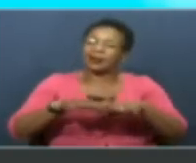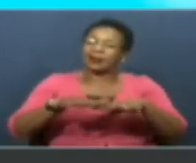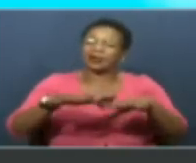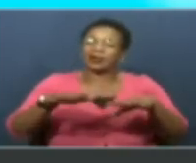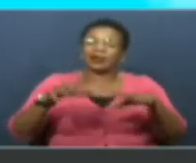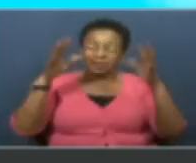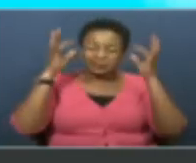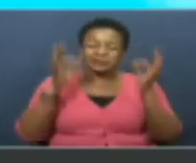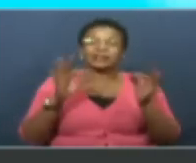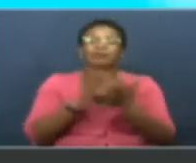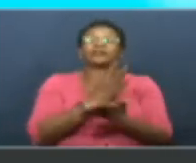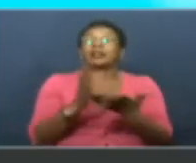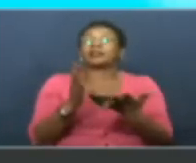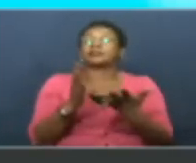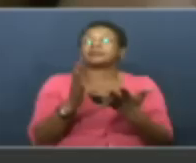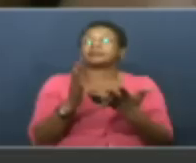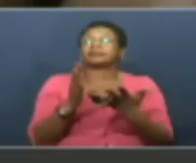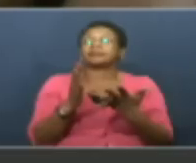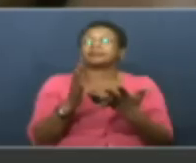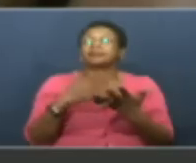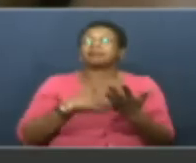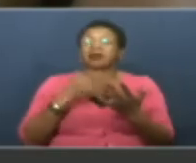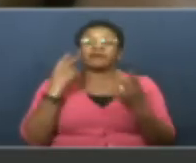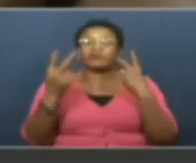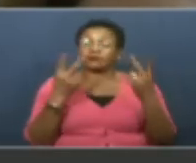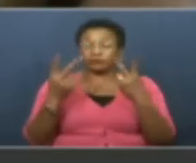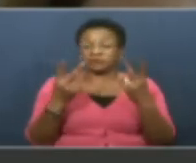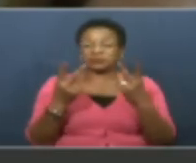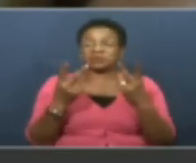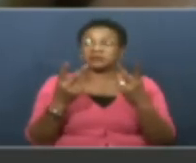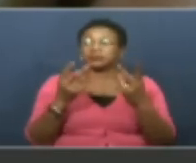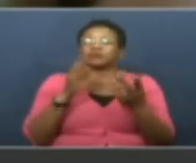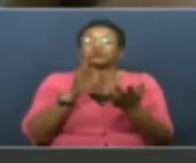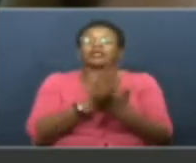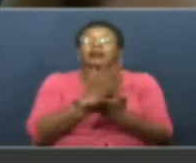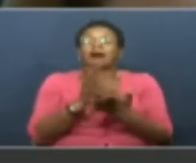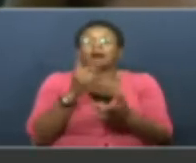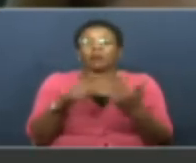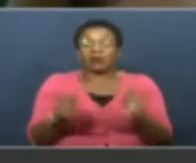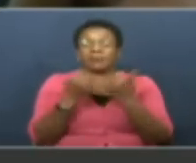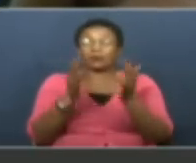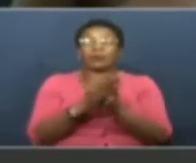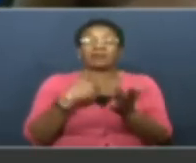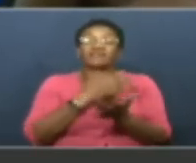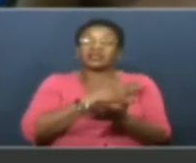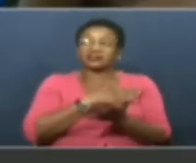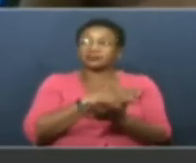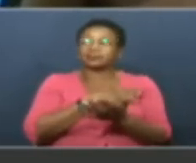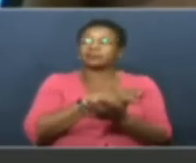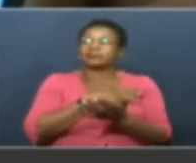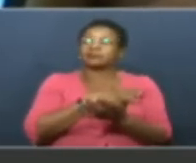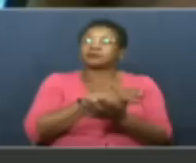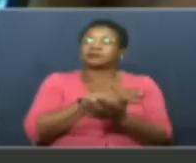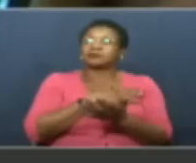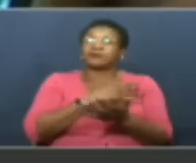share my views na kushare sasa vile kulienda with my friends. So how did you